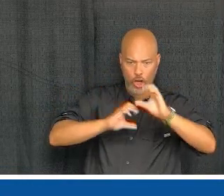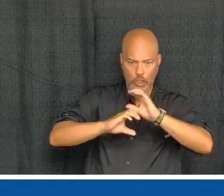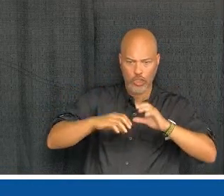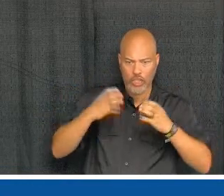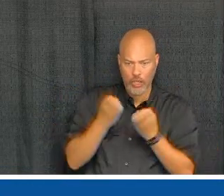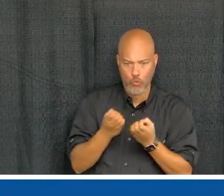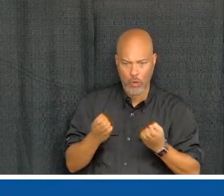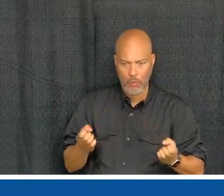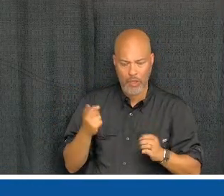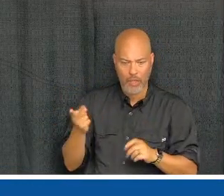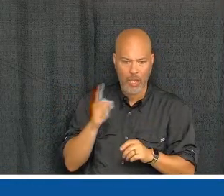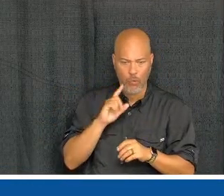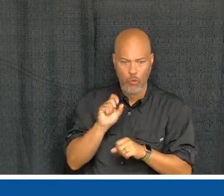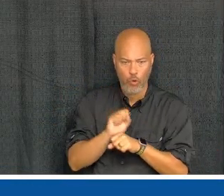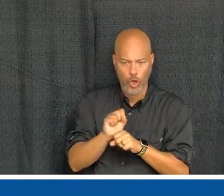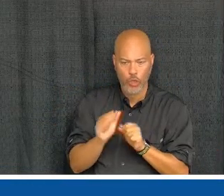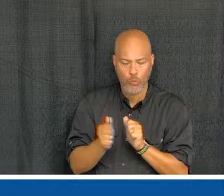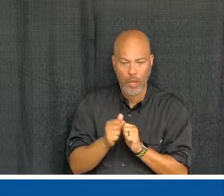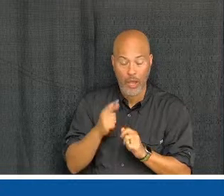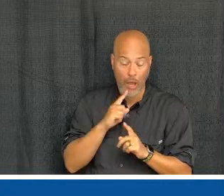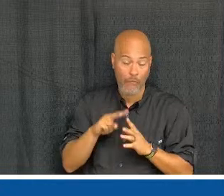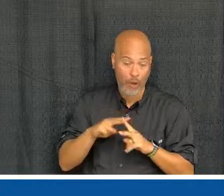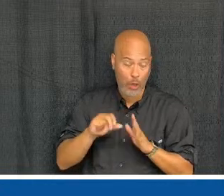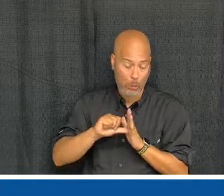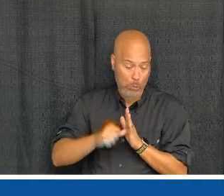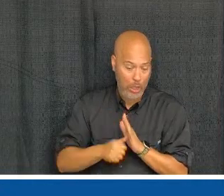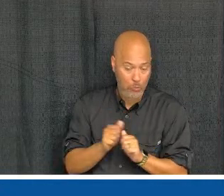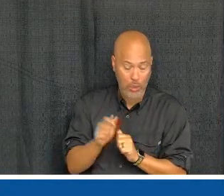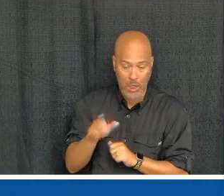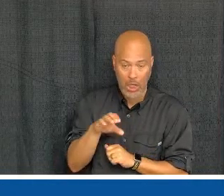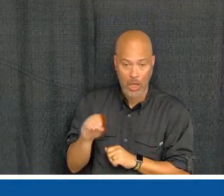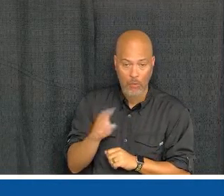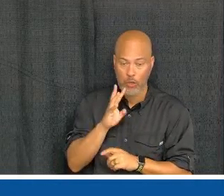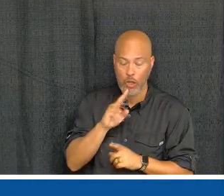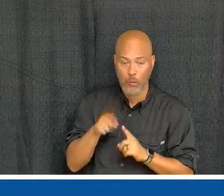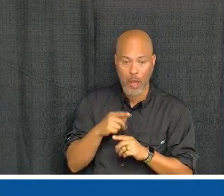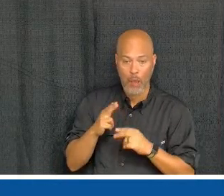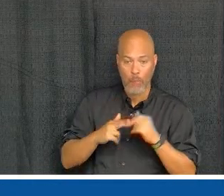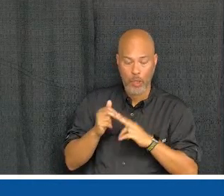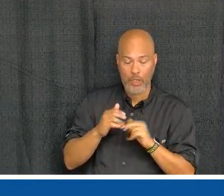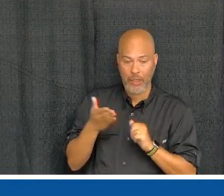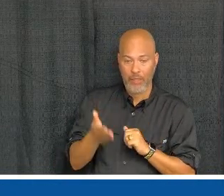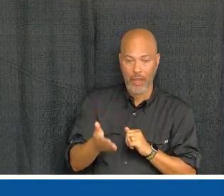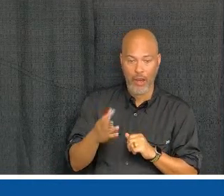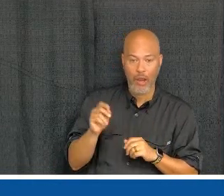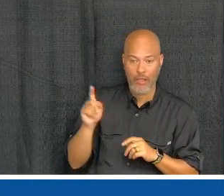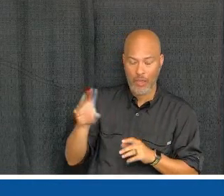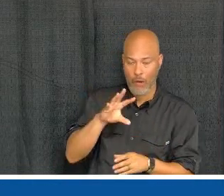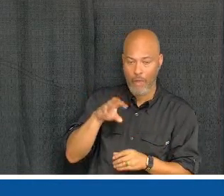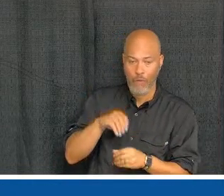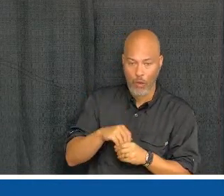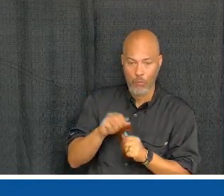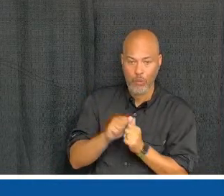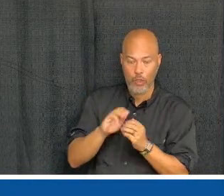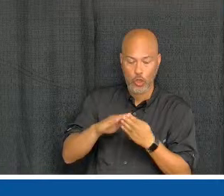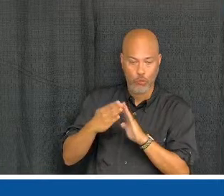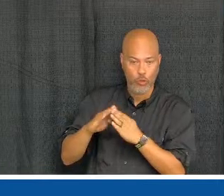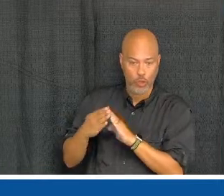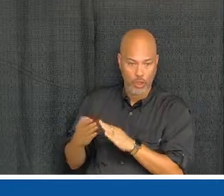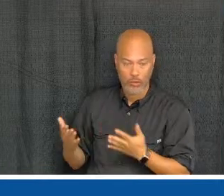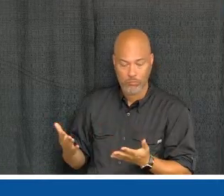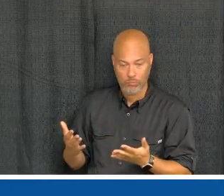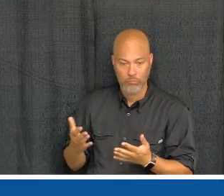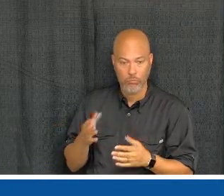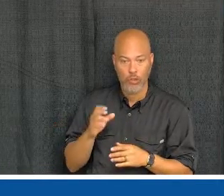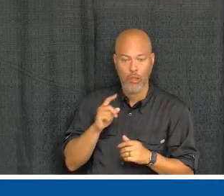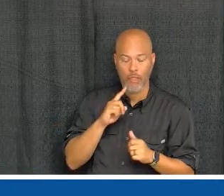would be dealing with. I was also impressed with the company that is talking about building it there and their involvement in the community.